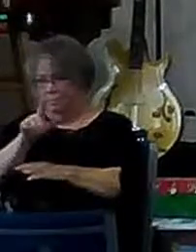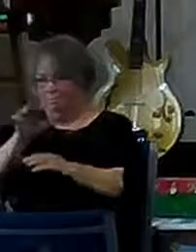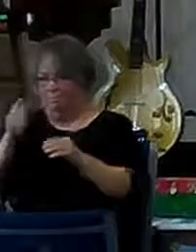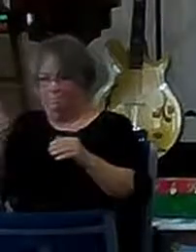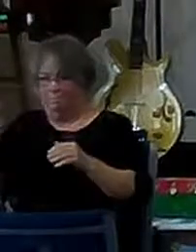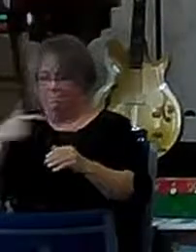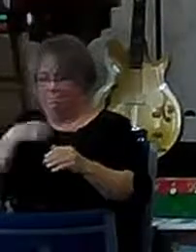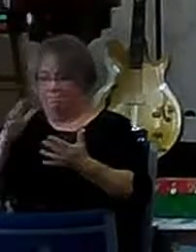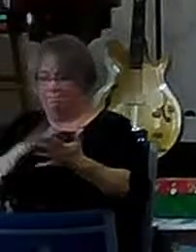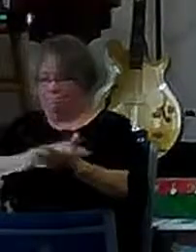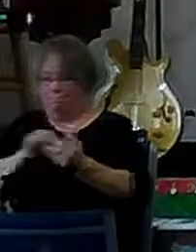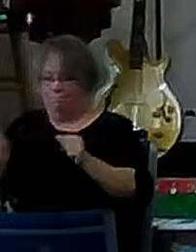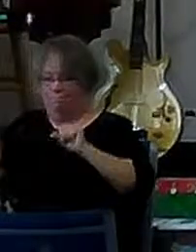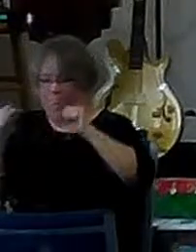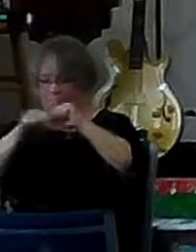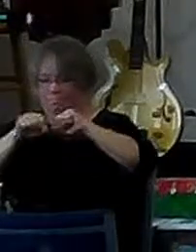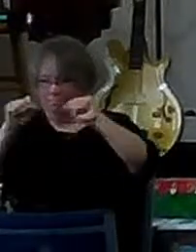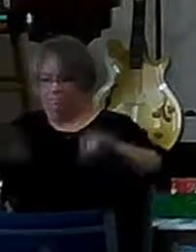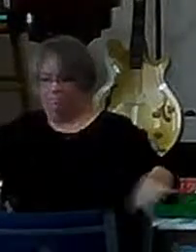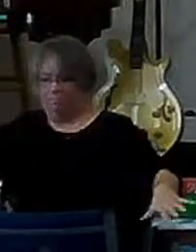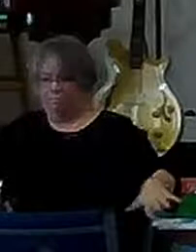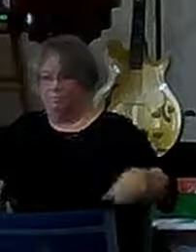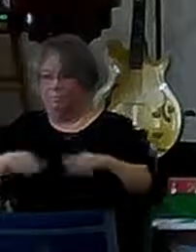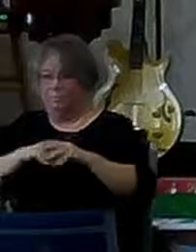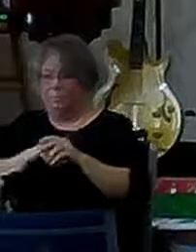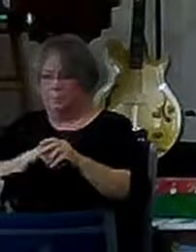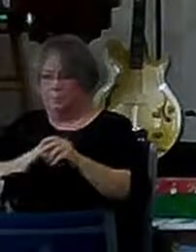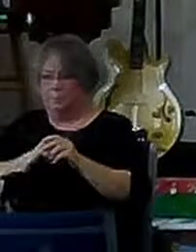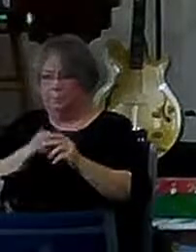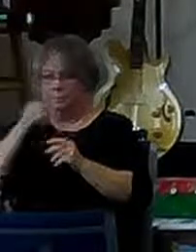school, of the walls of Jericho coming down.